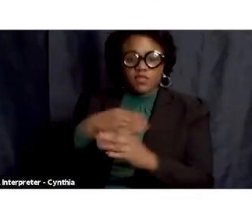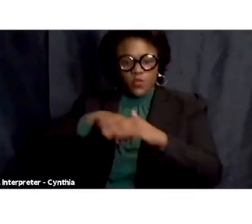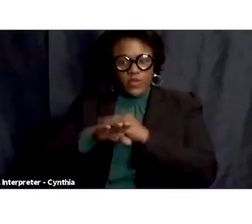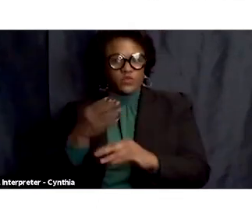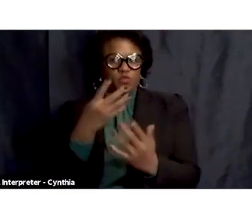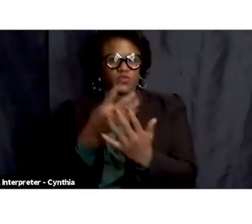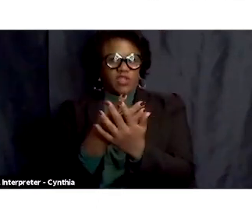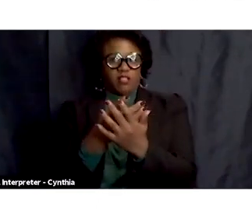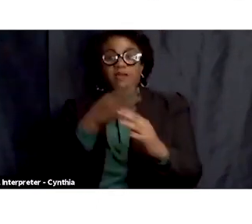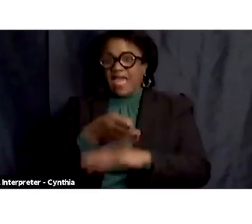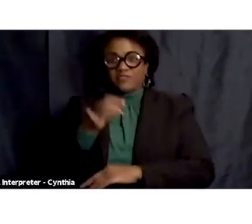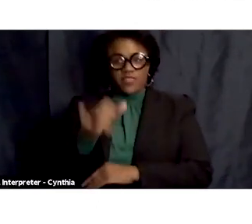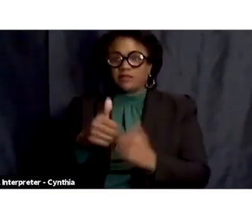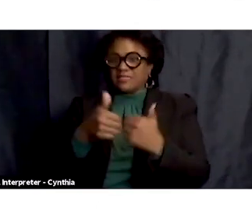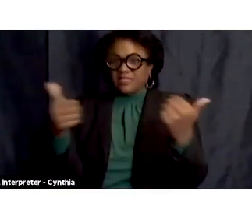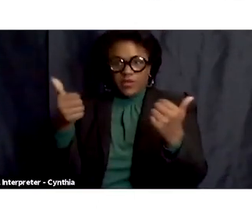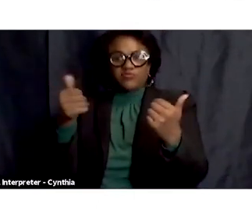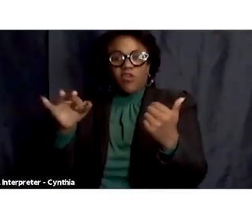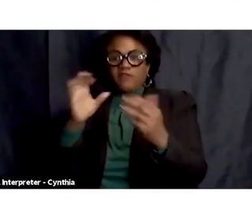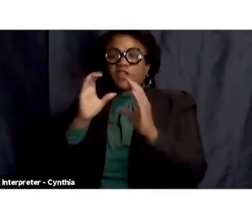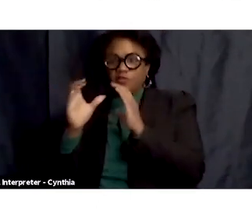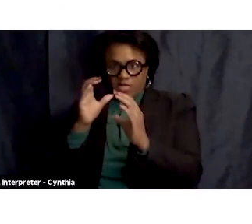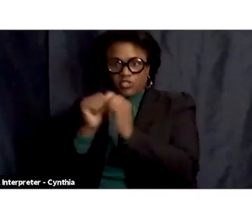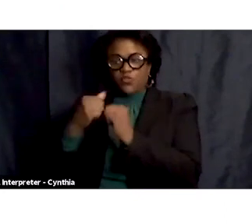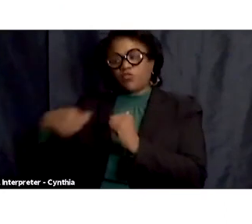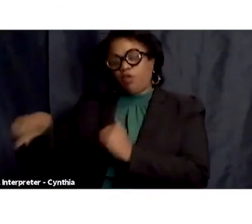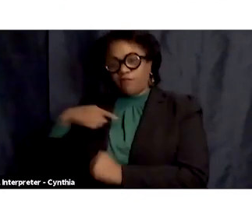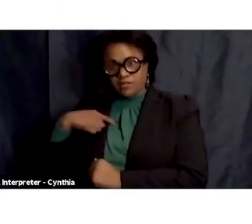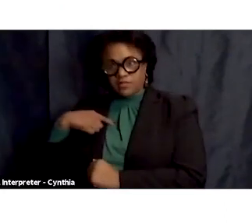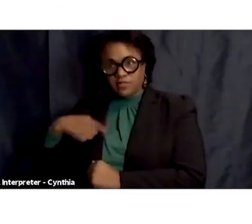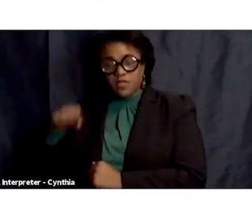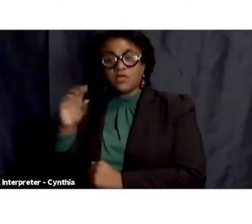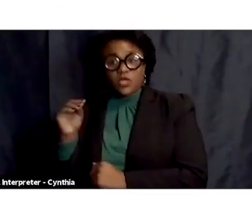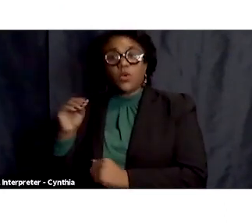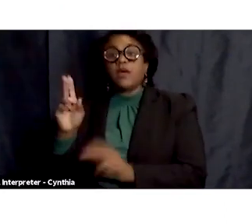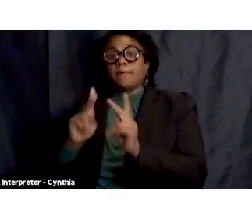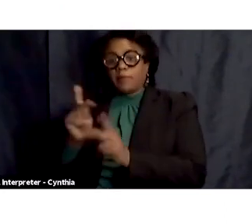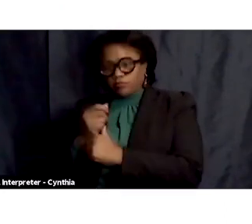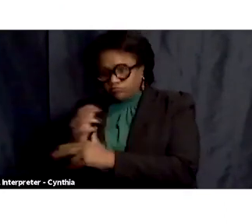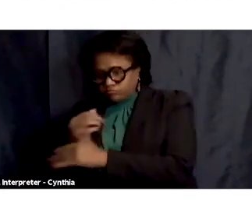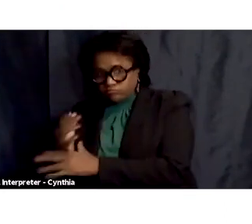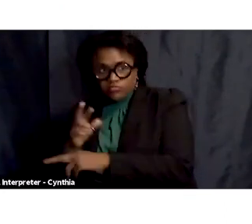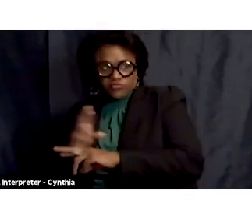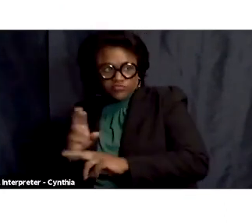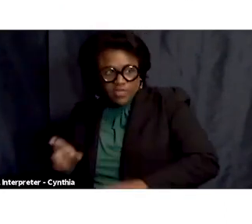jail, because after that, there would be a separation of communication between all of us. So we had folks prepped. That